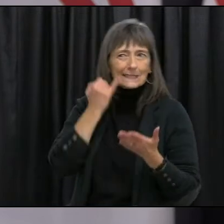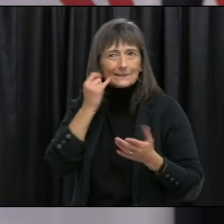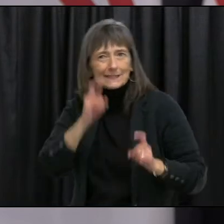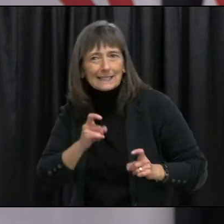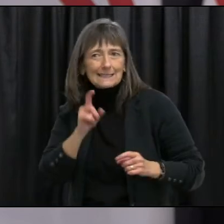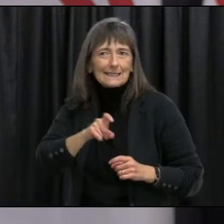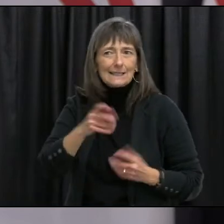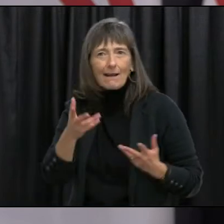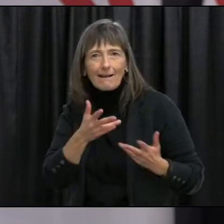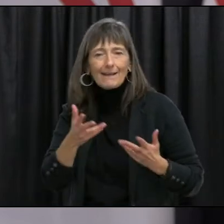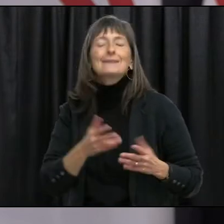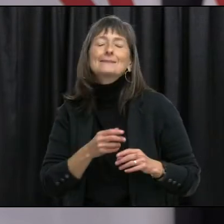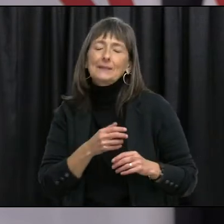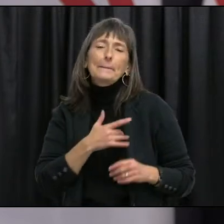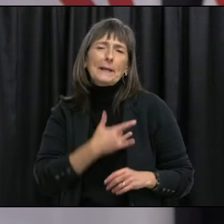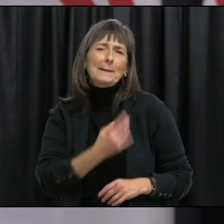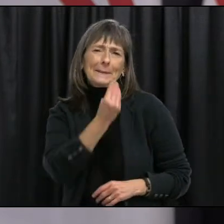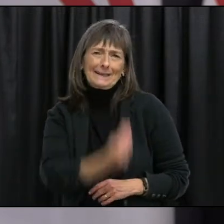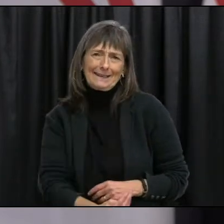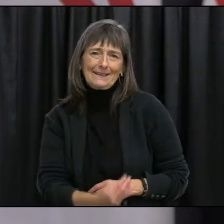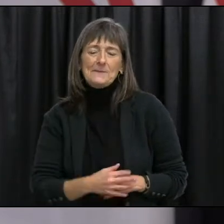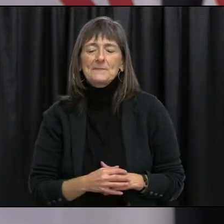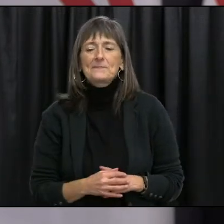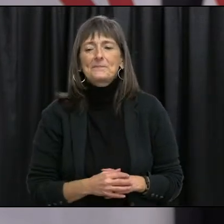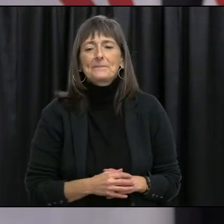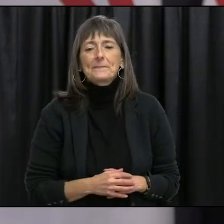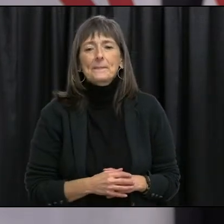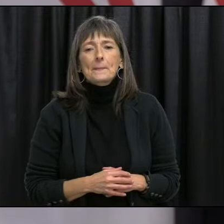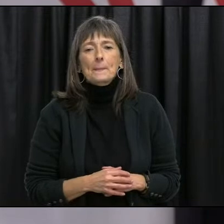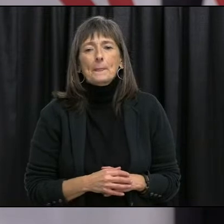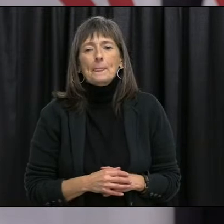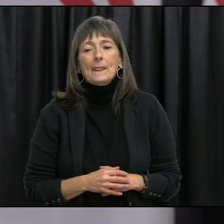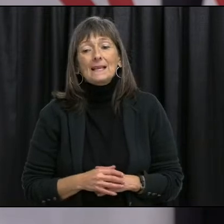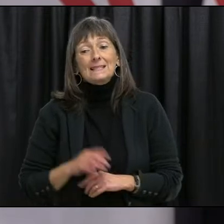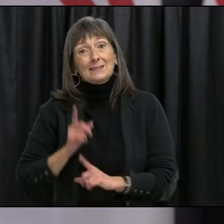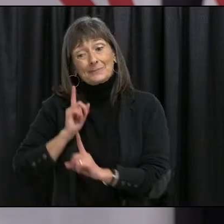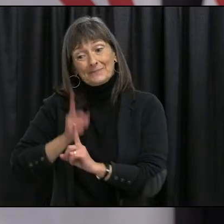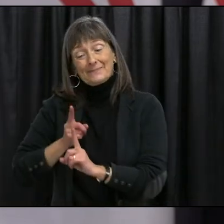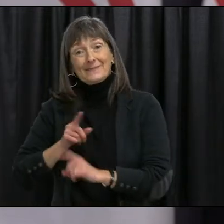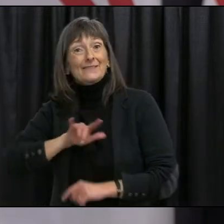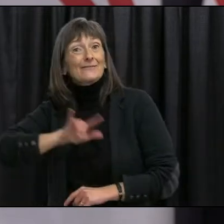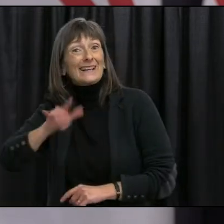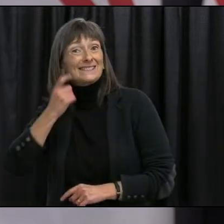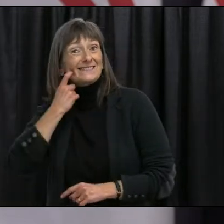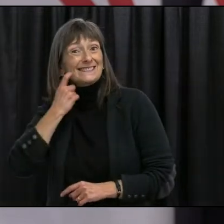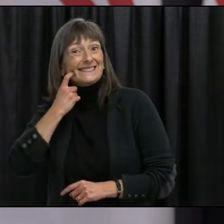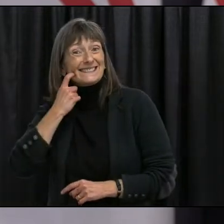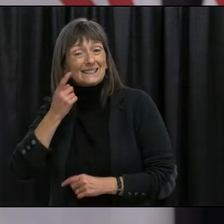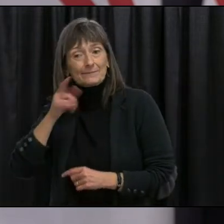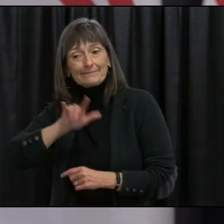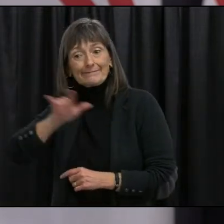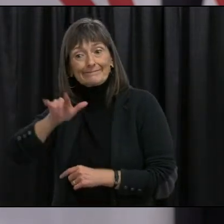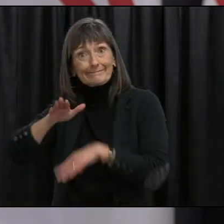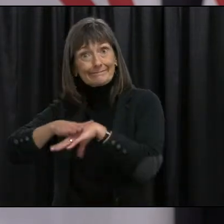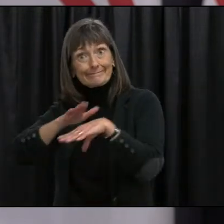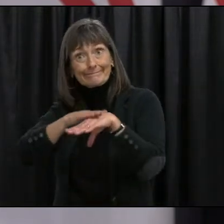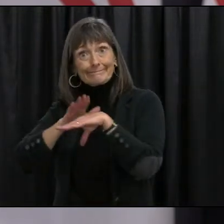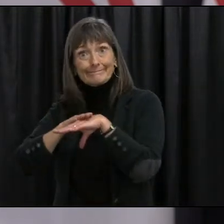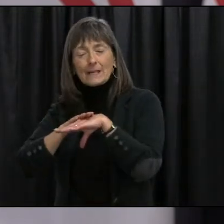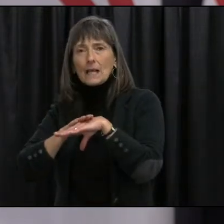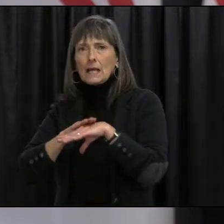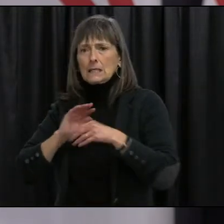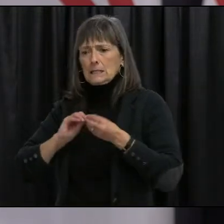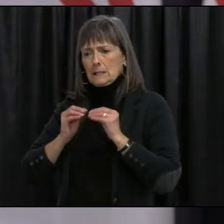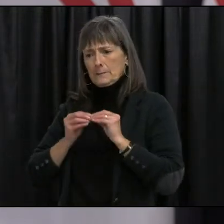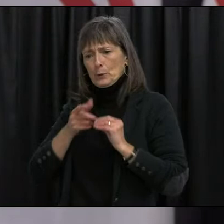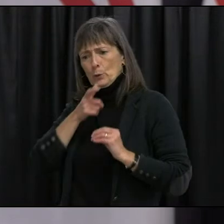testing. The issue specific to those flights, I don't have the numbers. I can certainly go